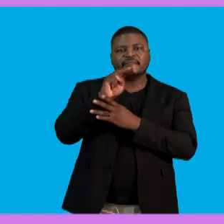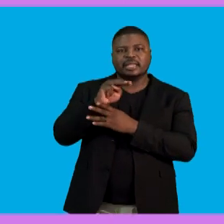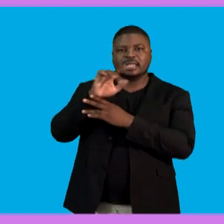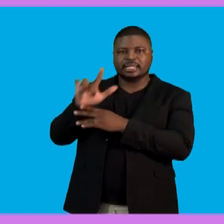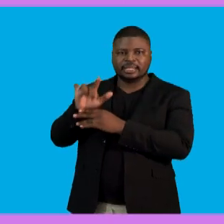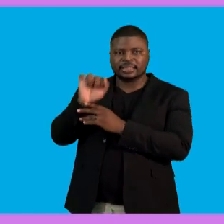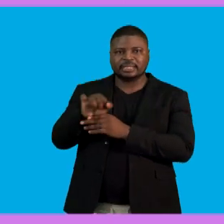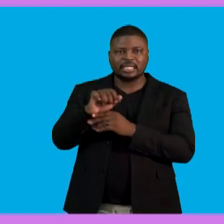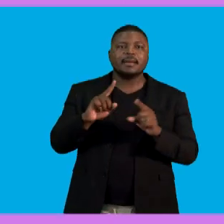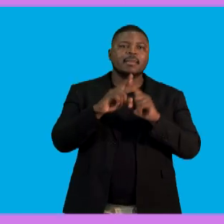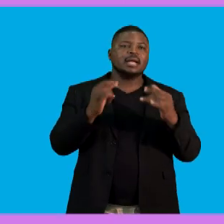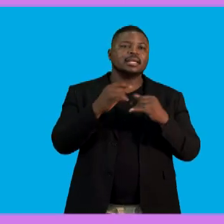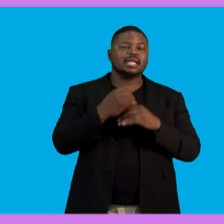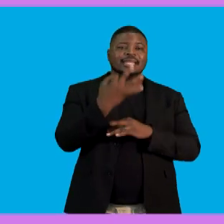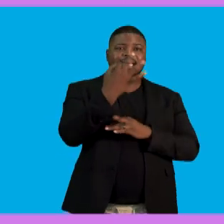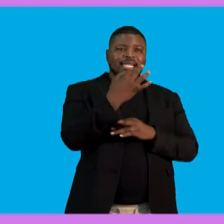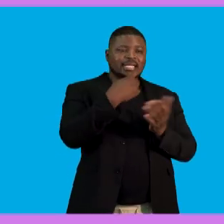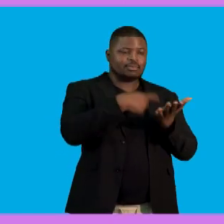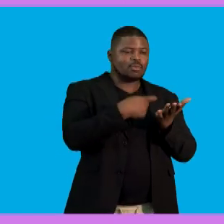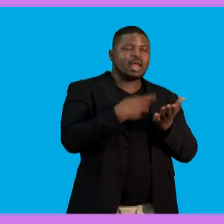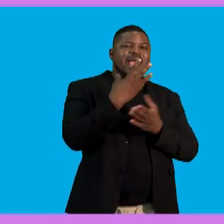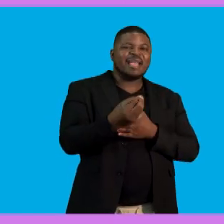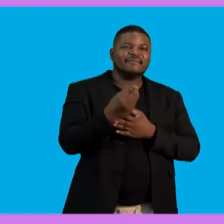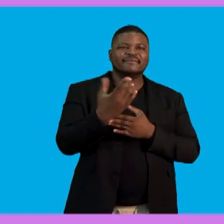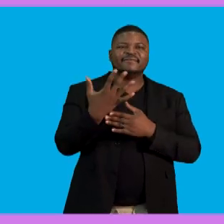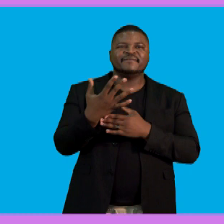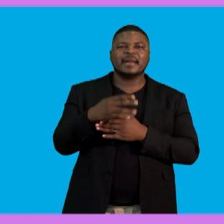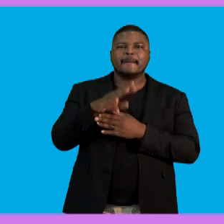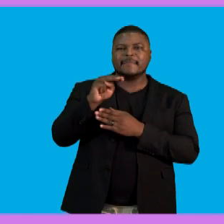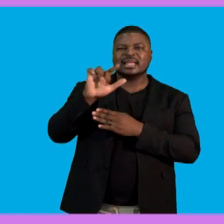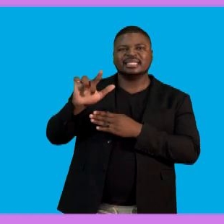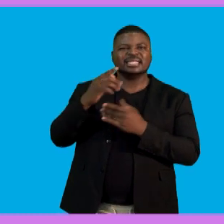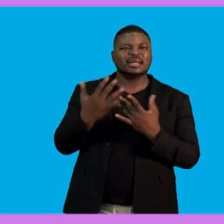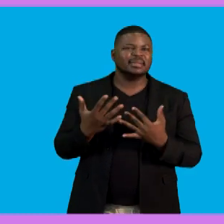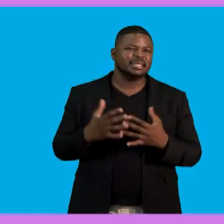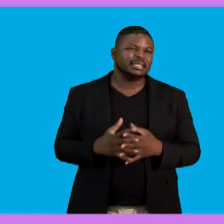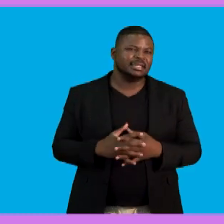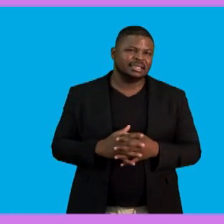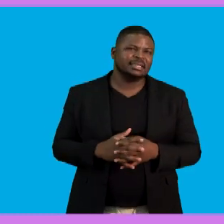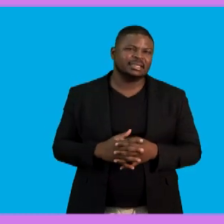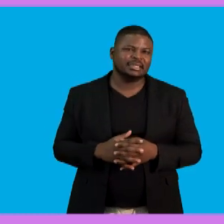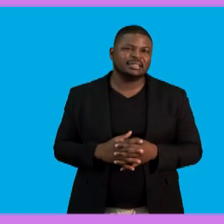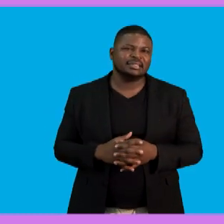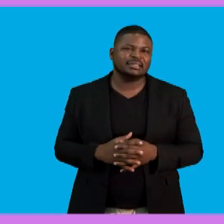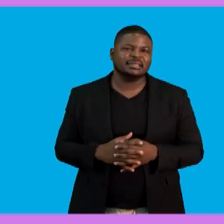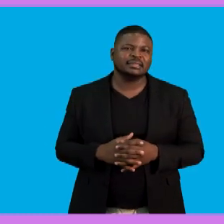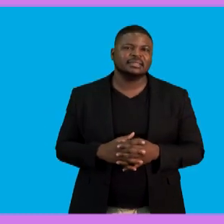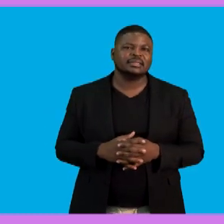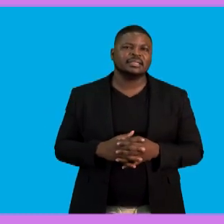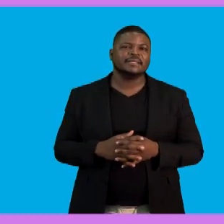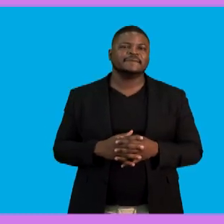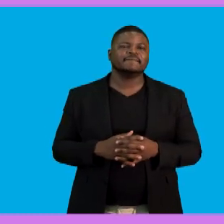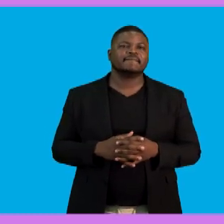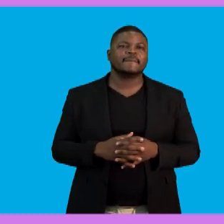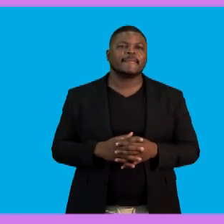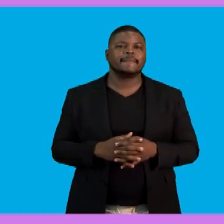milliliters. So how many milliliters do we have in 3 teaspoons? So you divide by a teaspoon as well, then you multiply by the unit that is not the same,